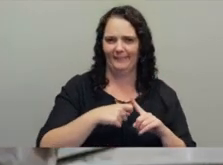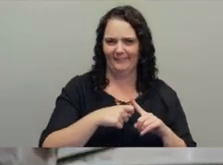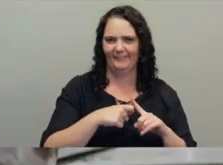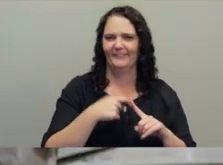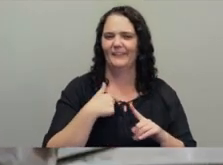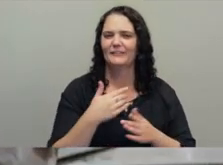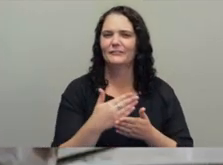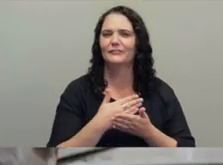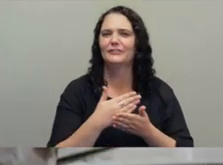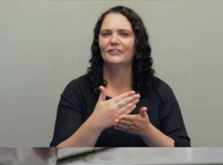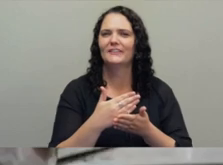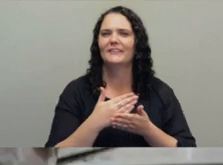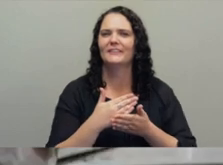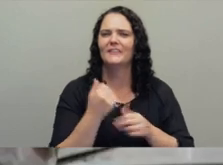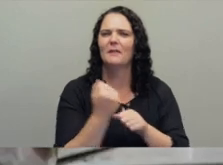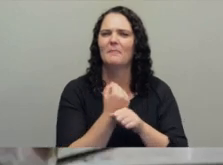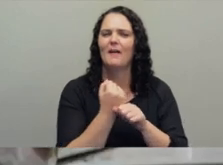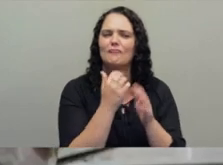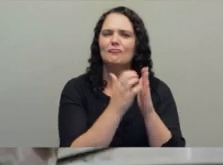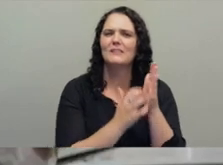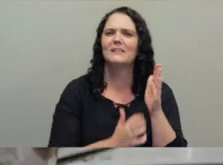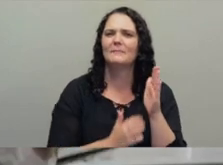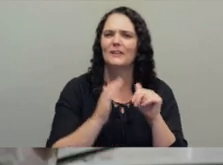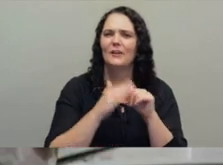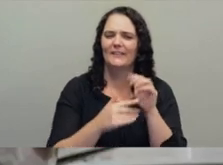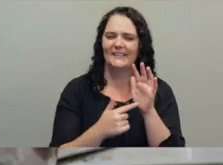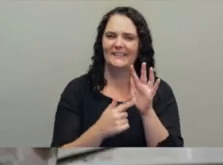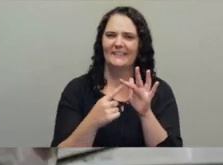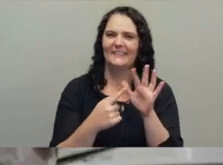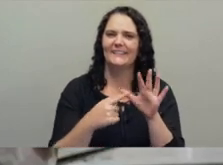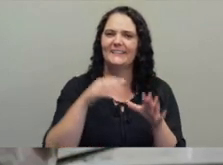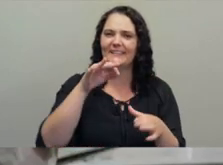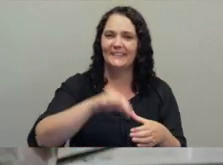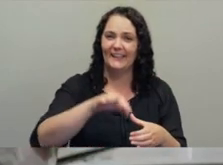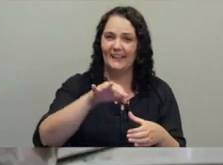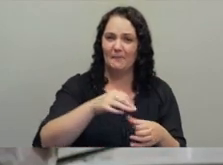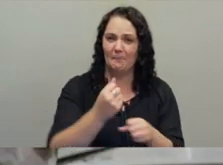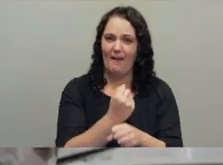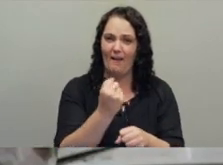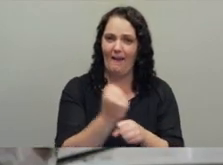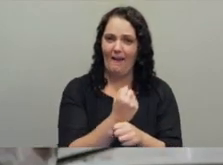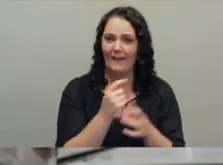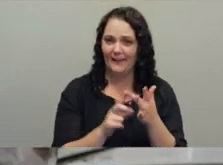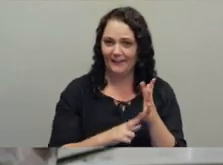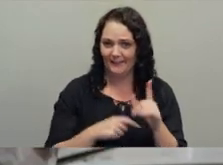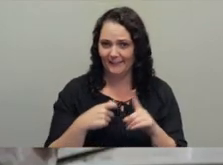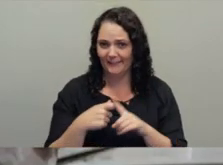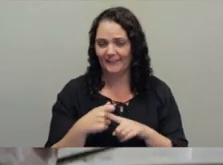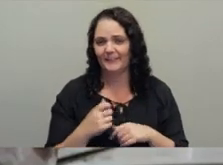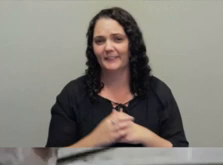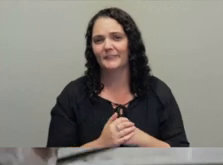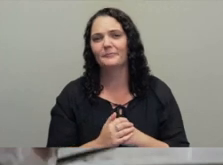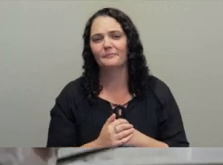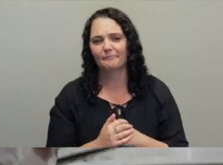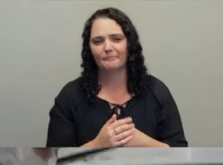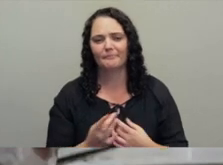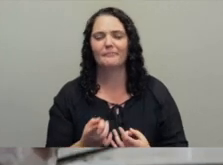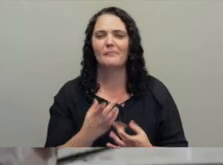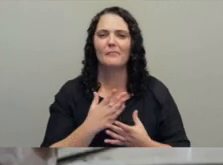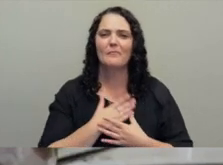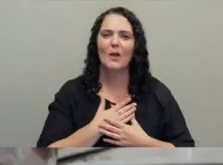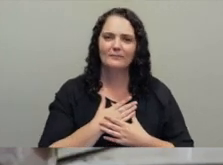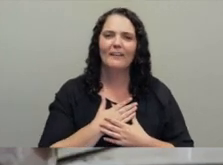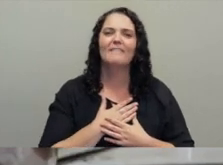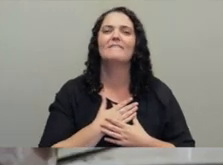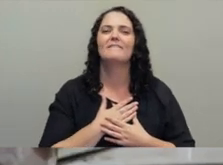of tea-based ink that we're going to be making this morning. I've got my hot water kettle right over here, and we're going to start that here in just a minute. I am an